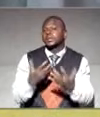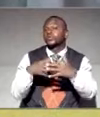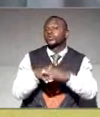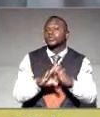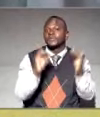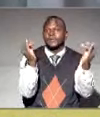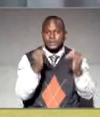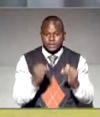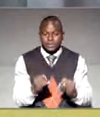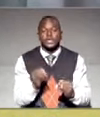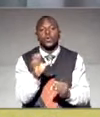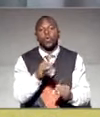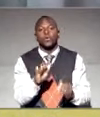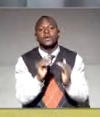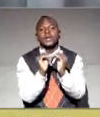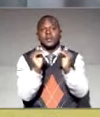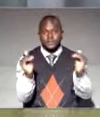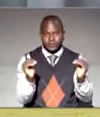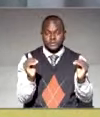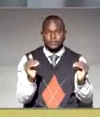institutions at all levels.